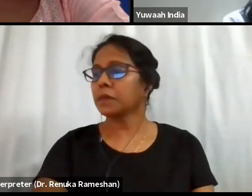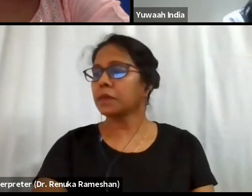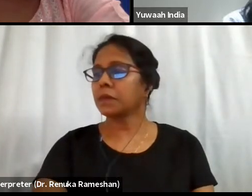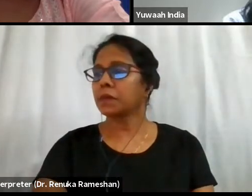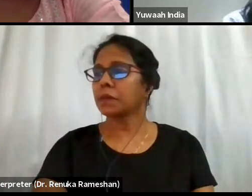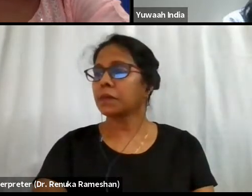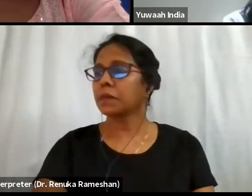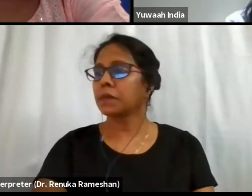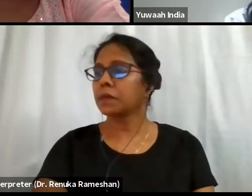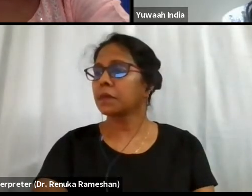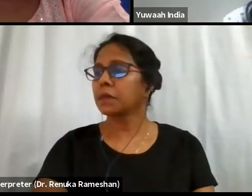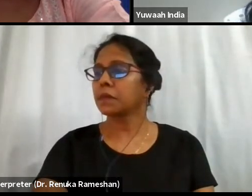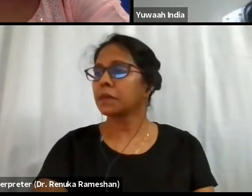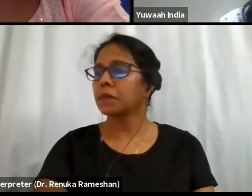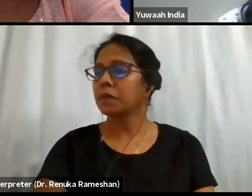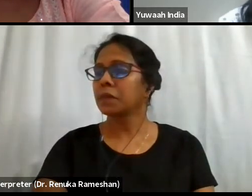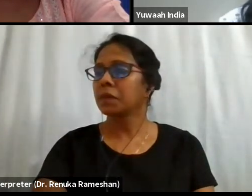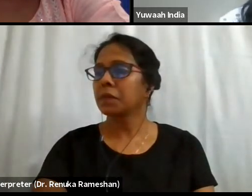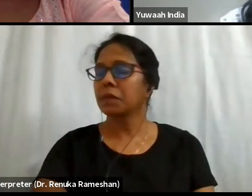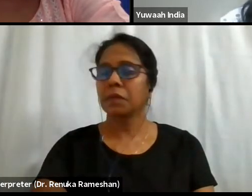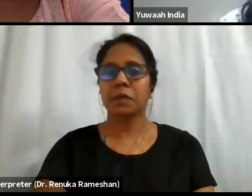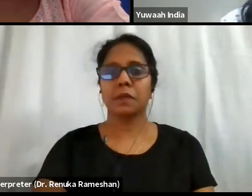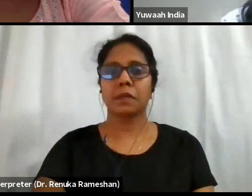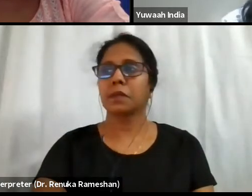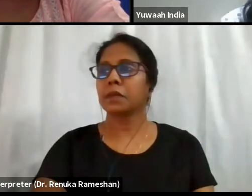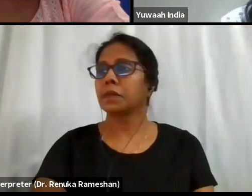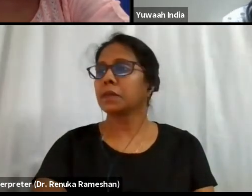3, 2.